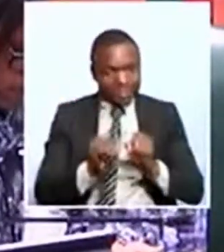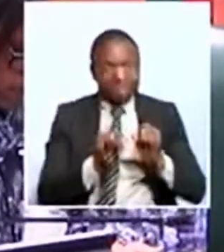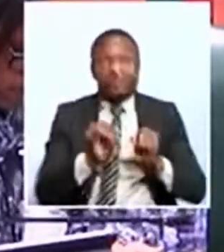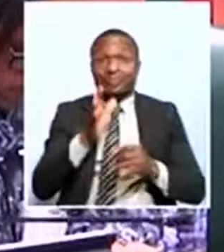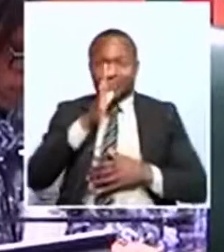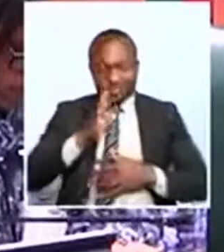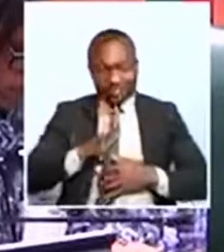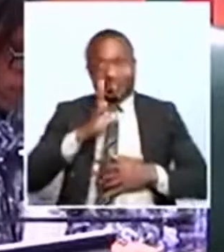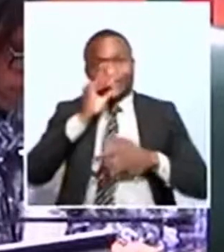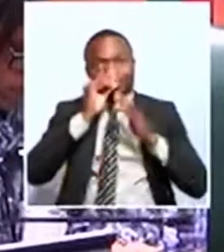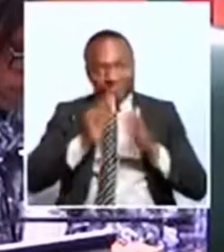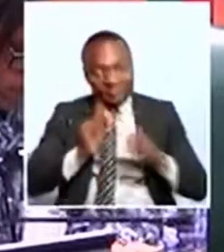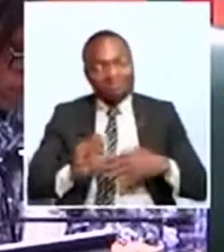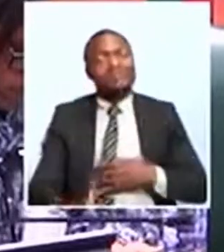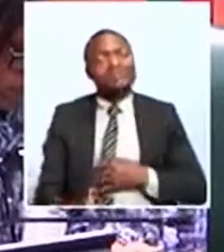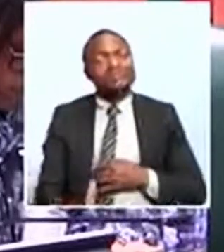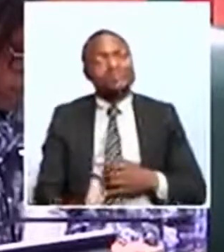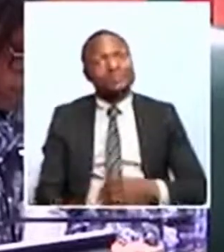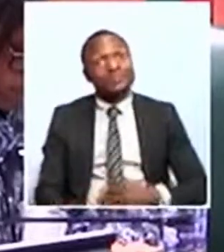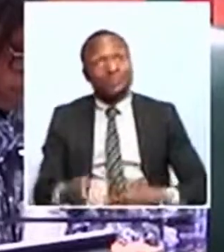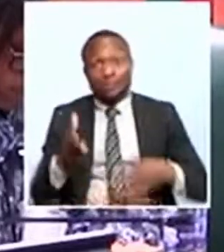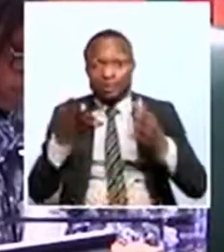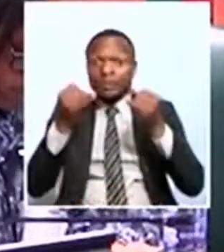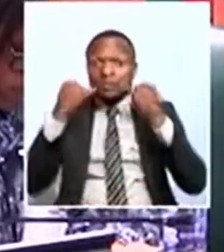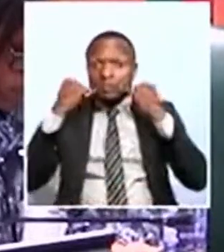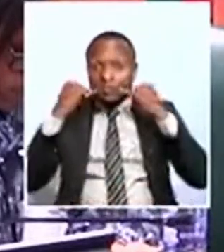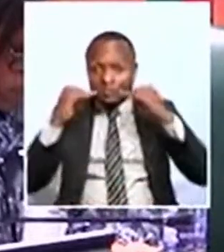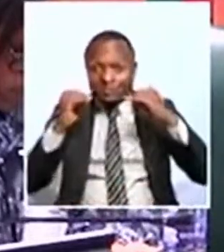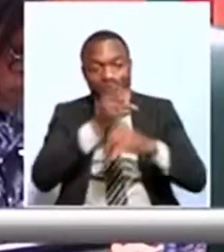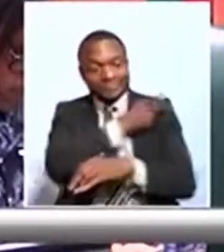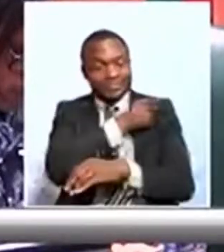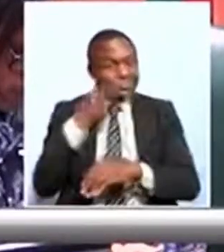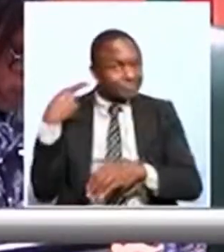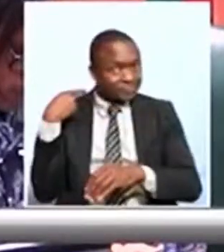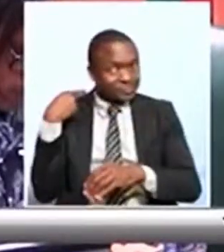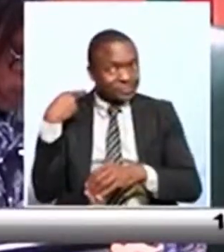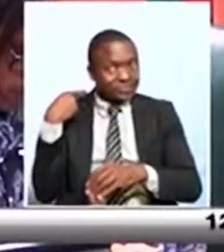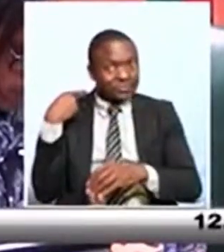Speaker, I wish to inform the House that